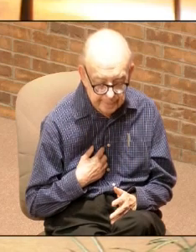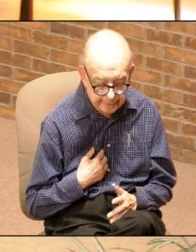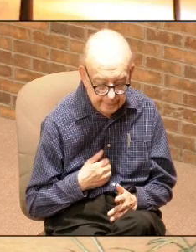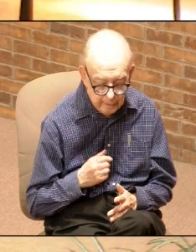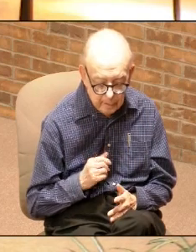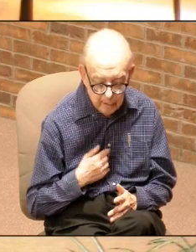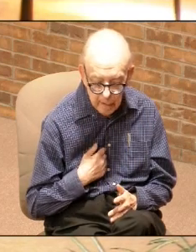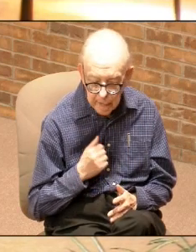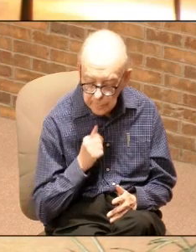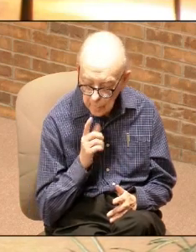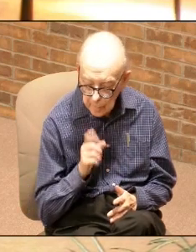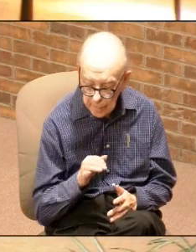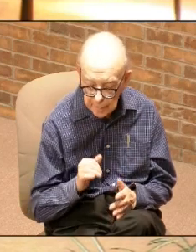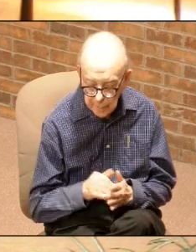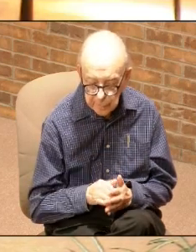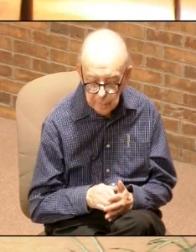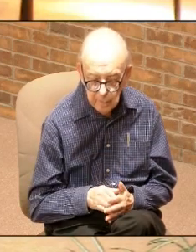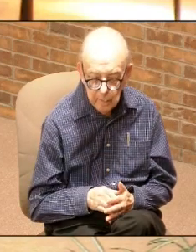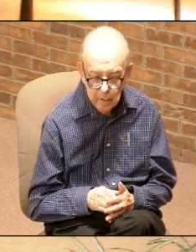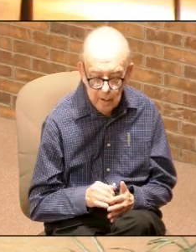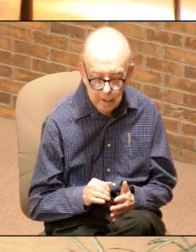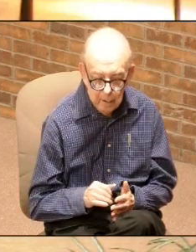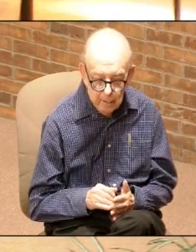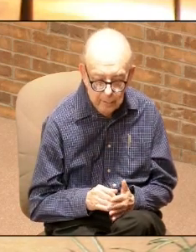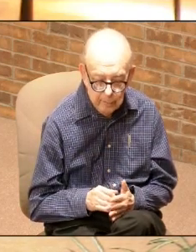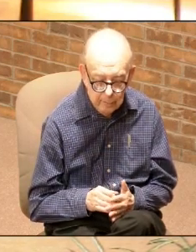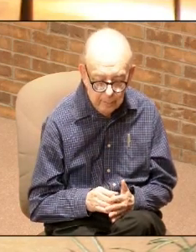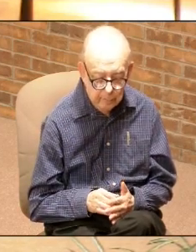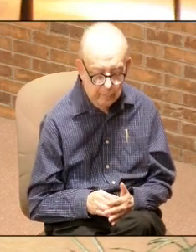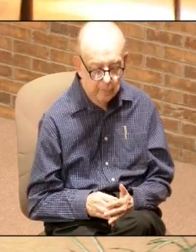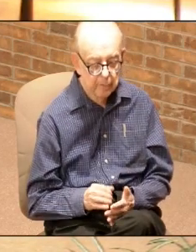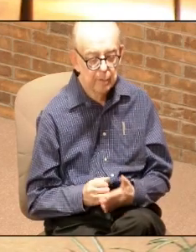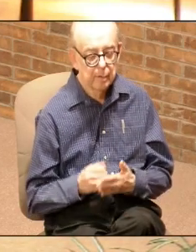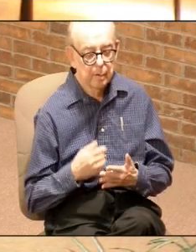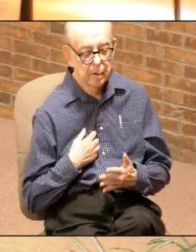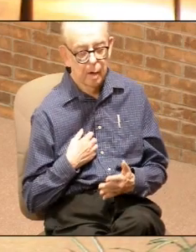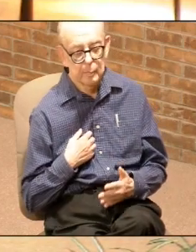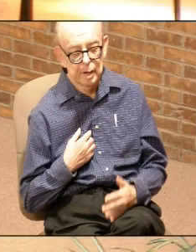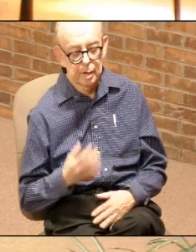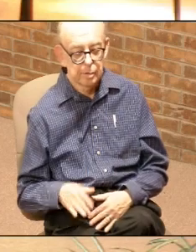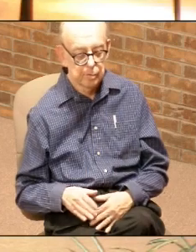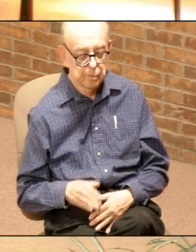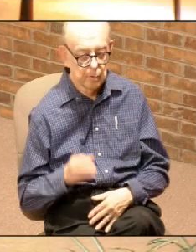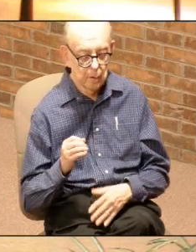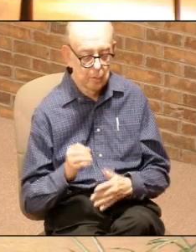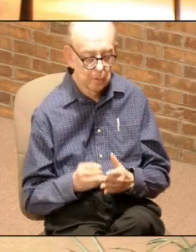need this. This is not helping me to grow.